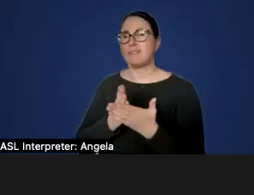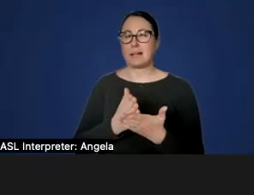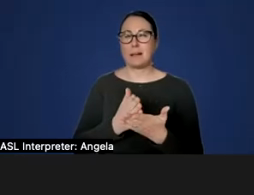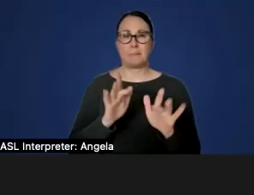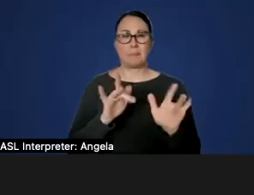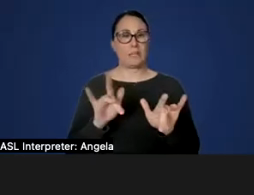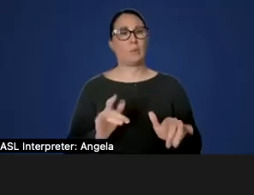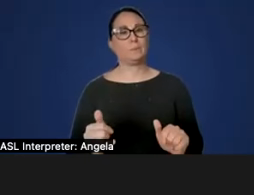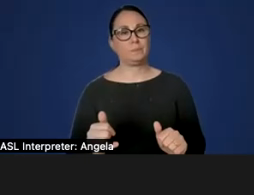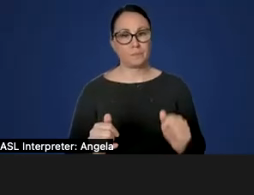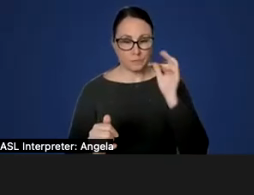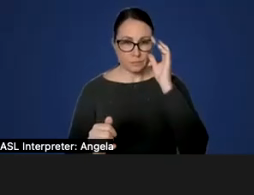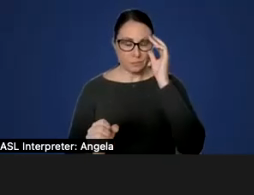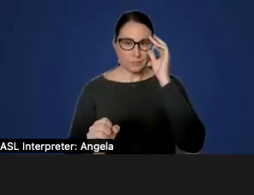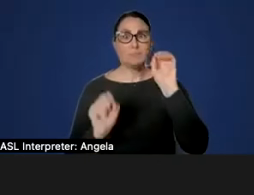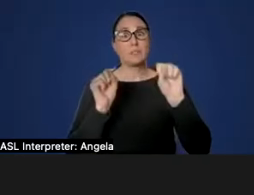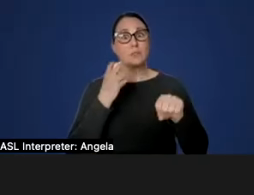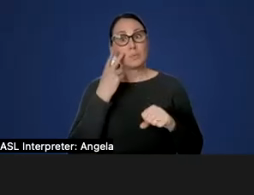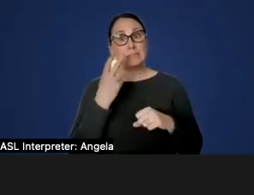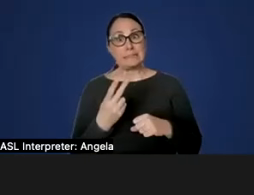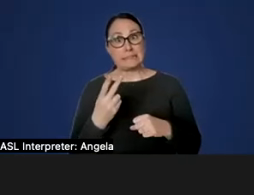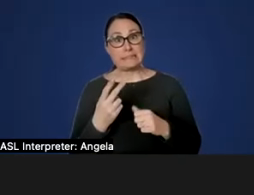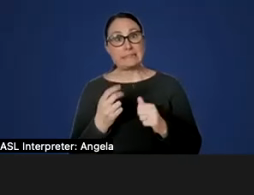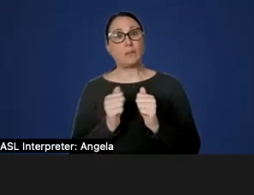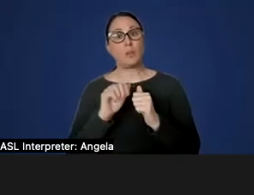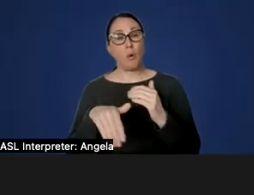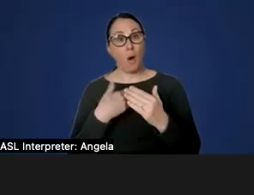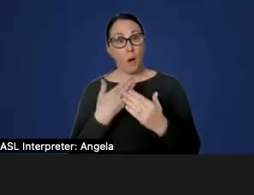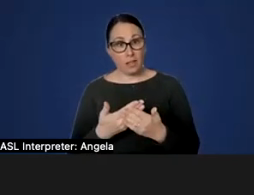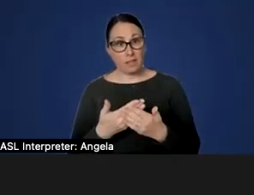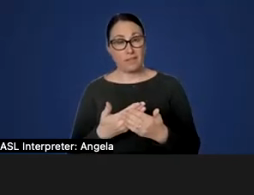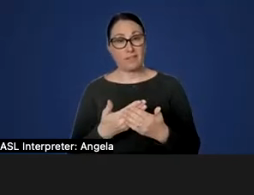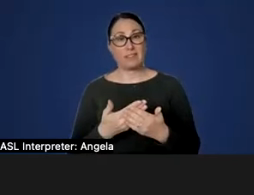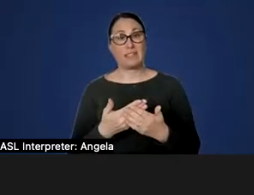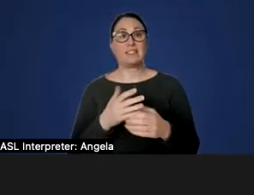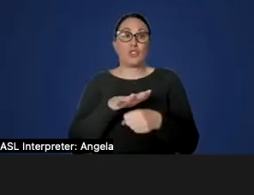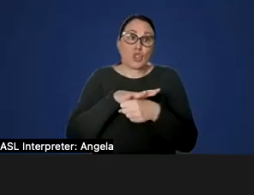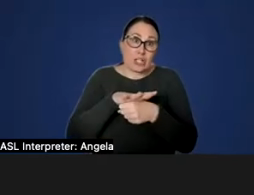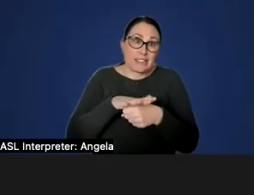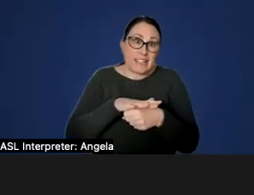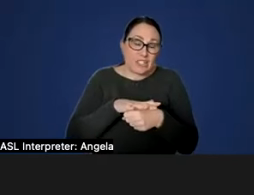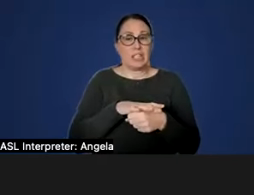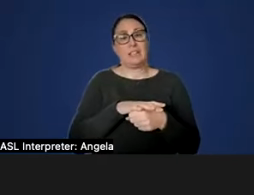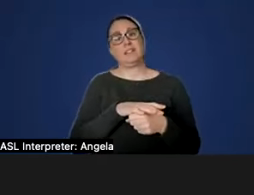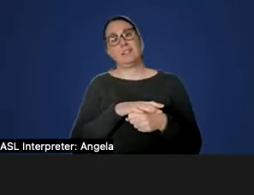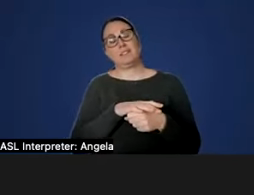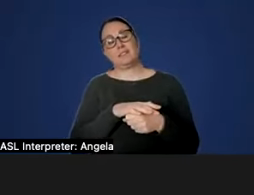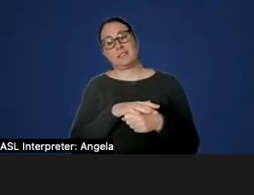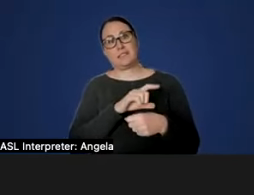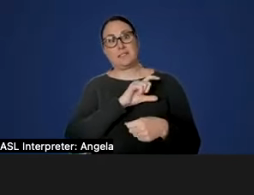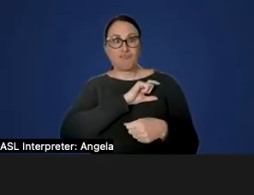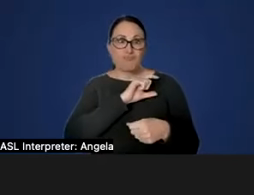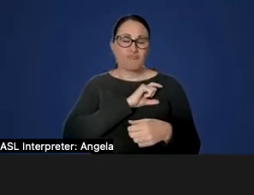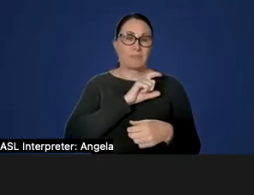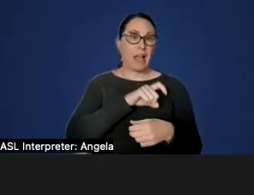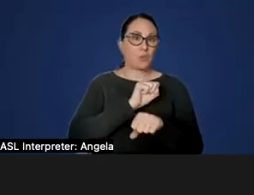So as you can see, with all of these jurisdictions and law enforcement having to